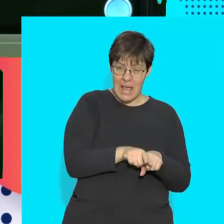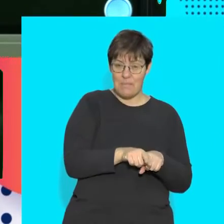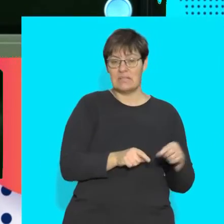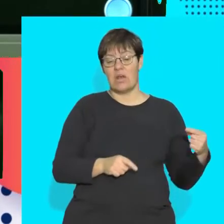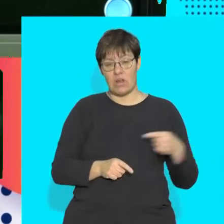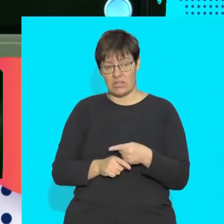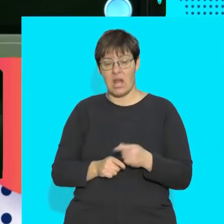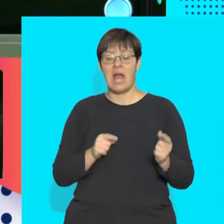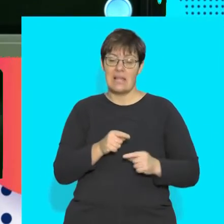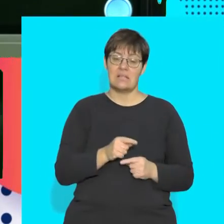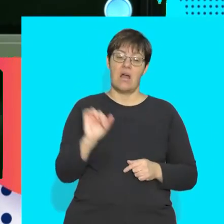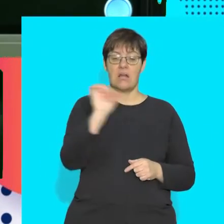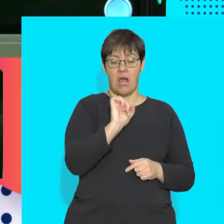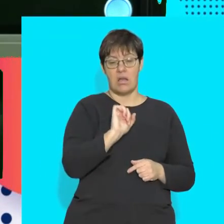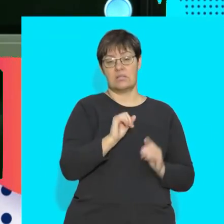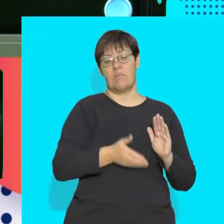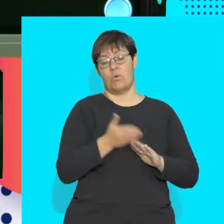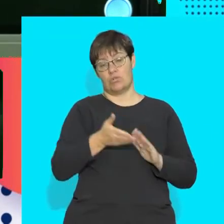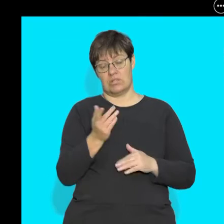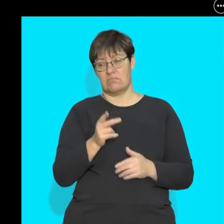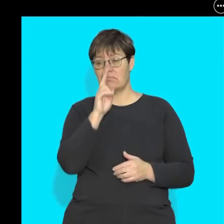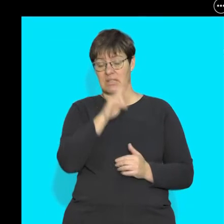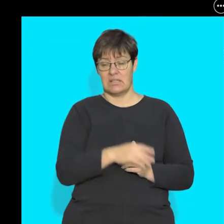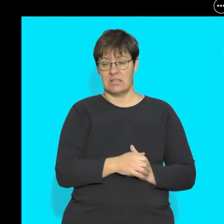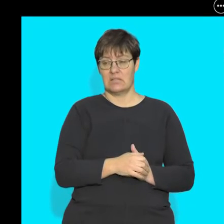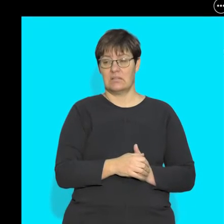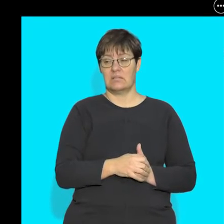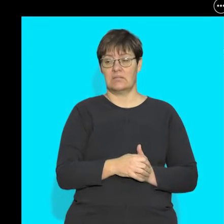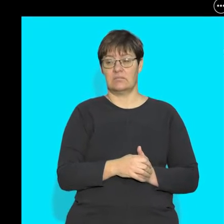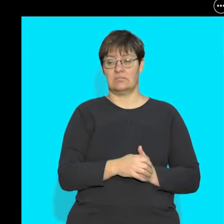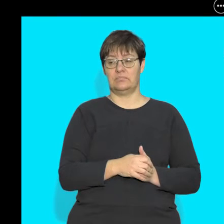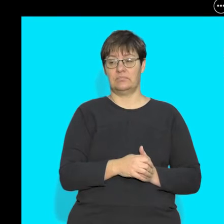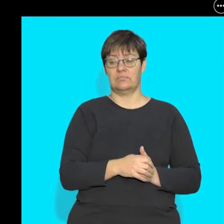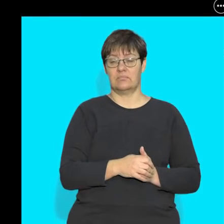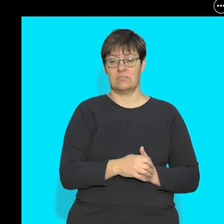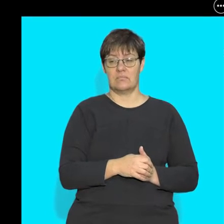as the car's motion. Watch. So I could have said in